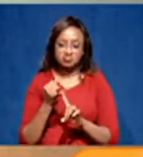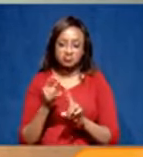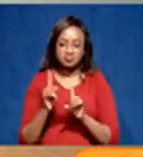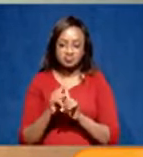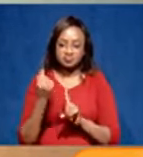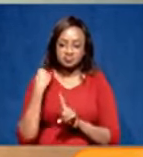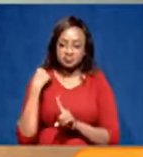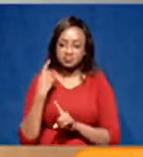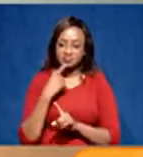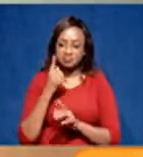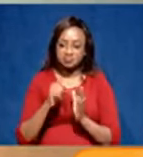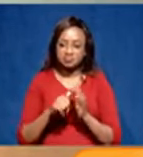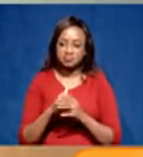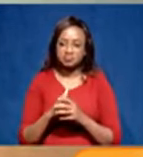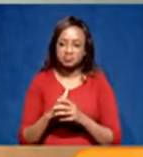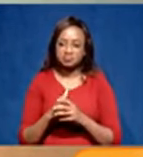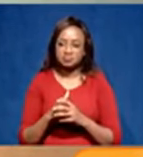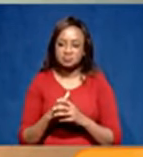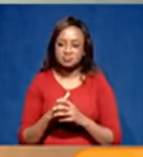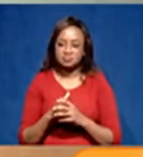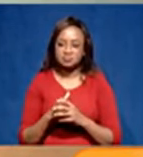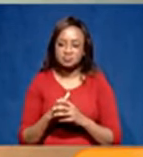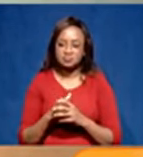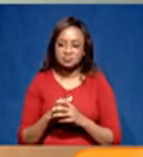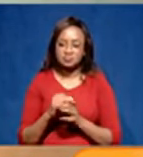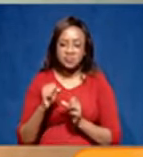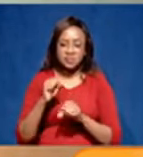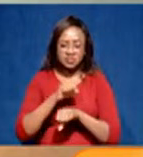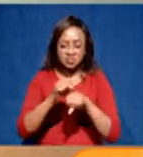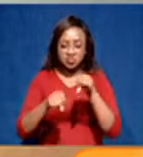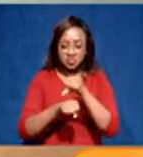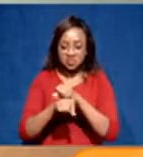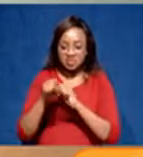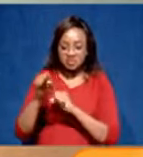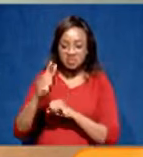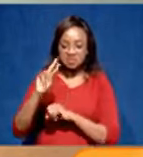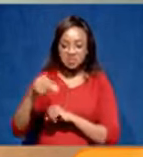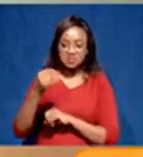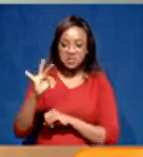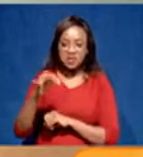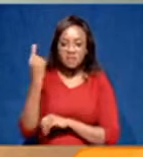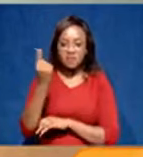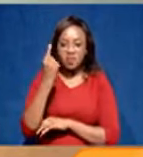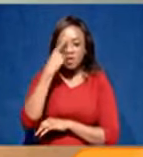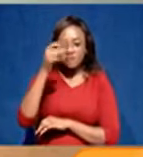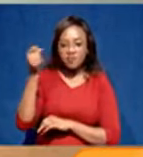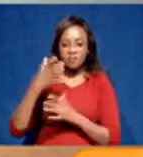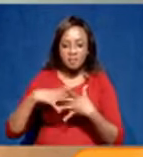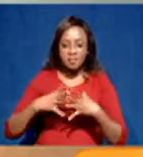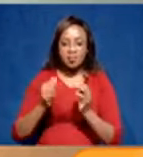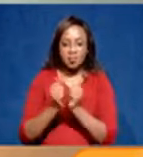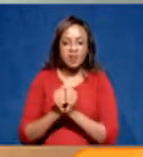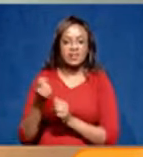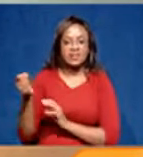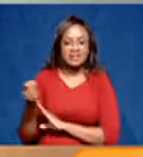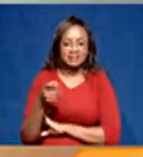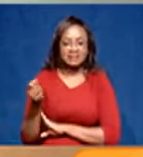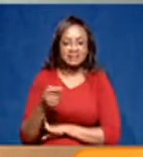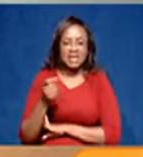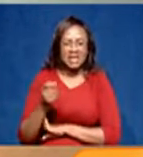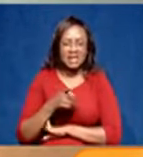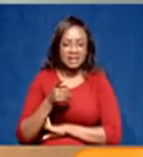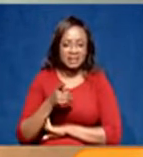yesterday, structurally, NHIF was designed for salaried people, employees, so that it was based on